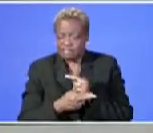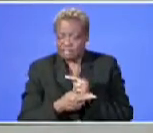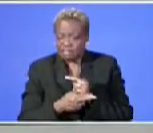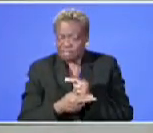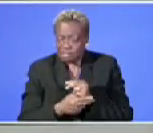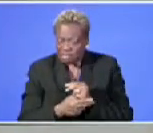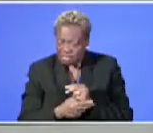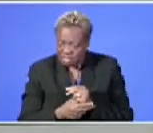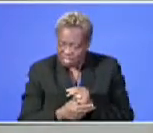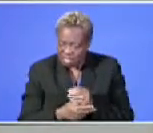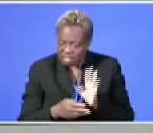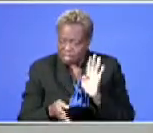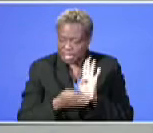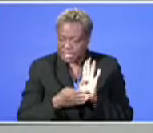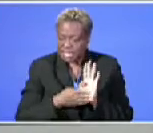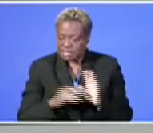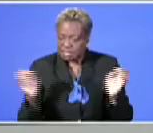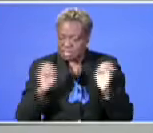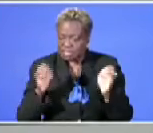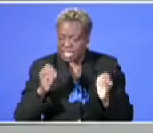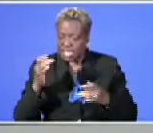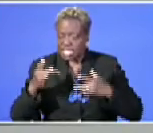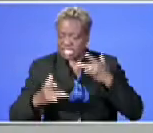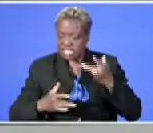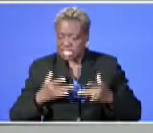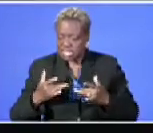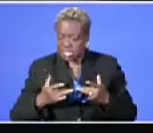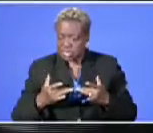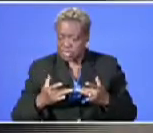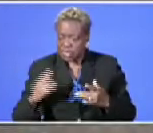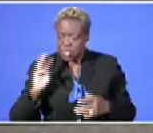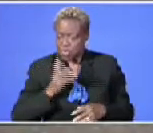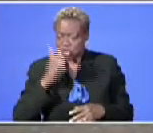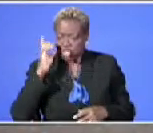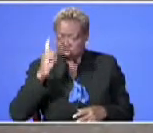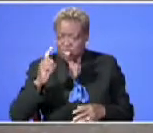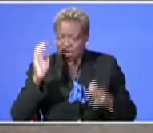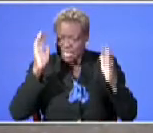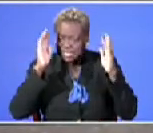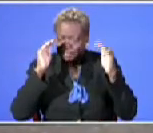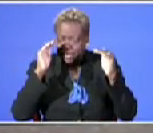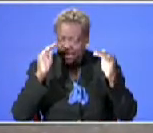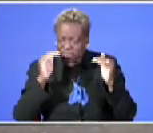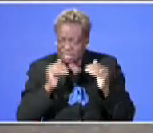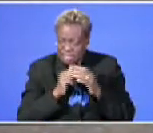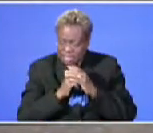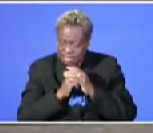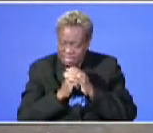So there should be no concern. But we should expect that if the